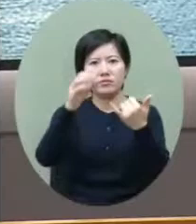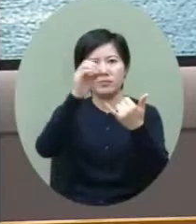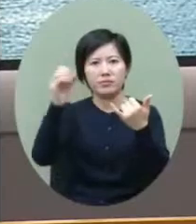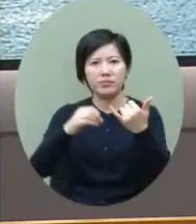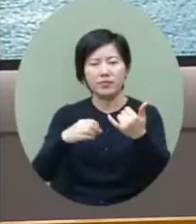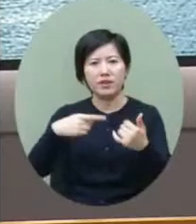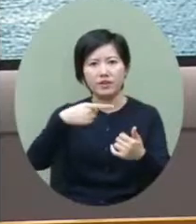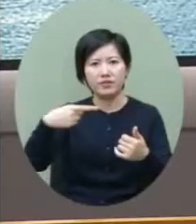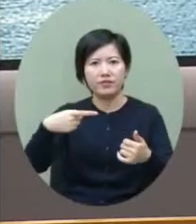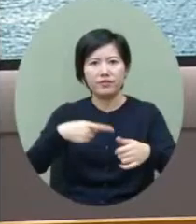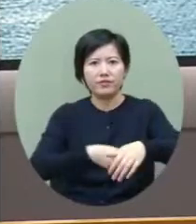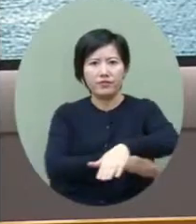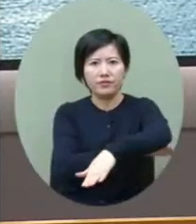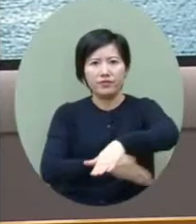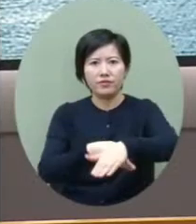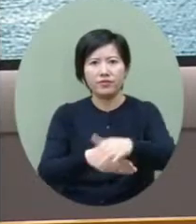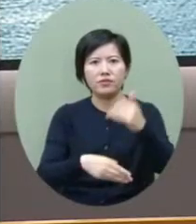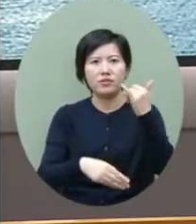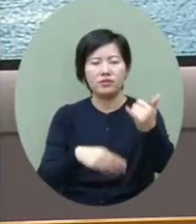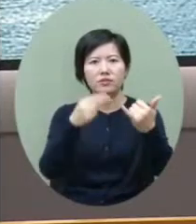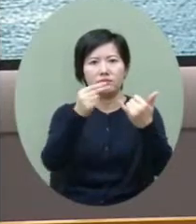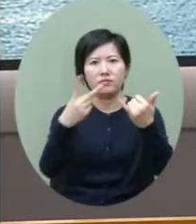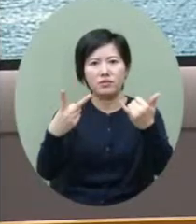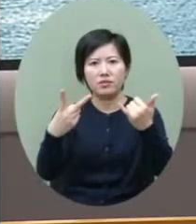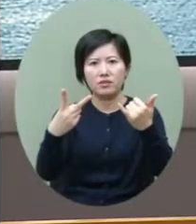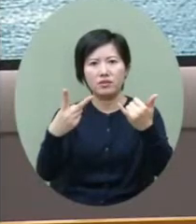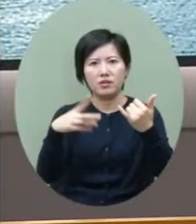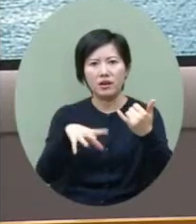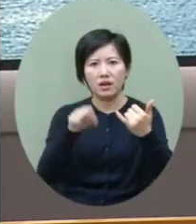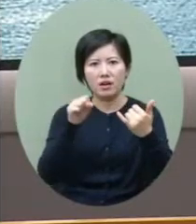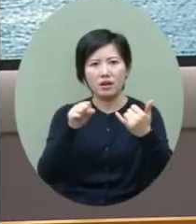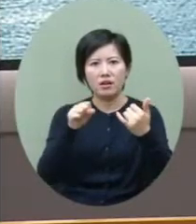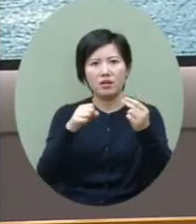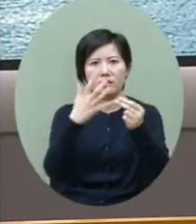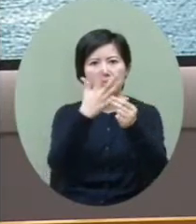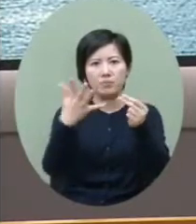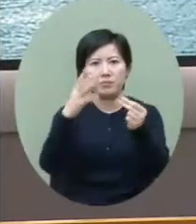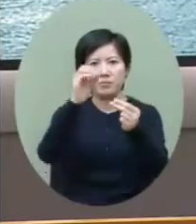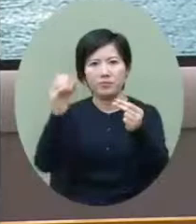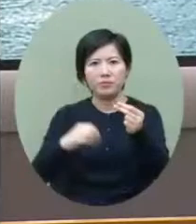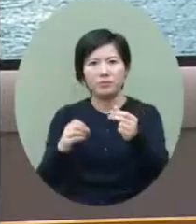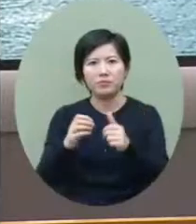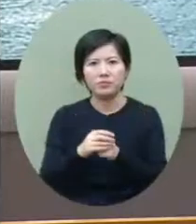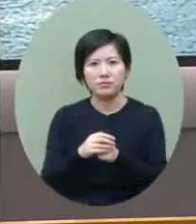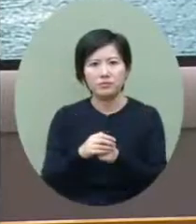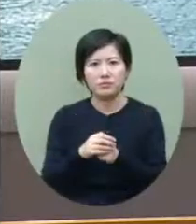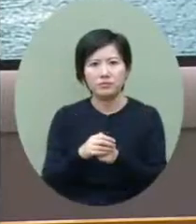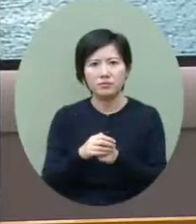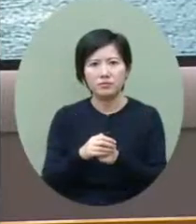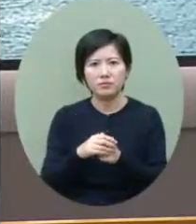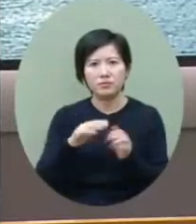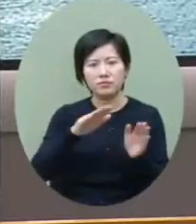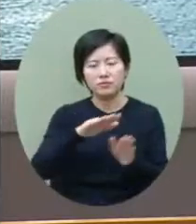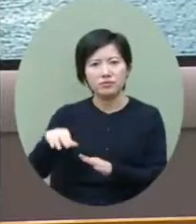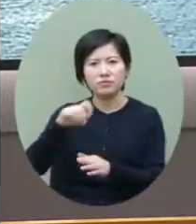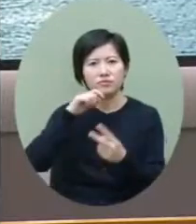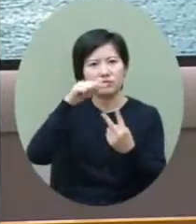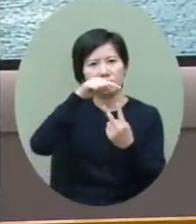at 67%. The negative pressure wards, 672, utilization at